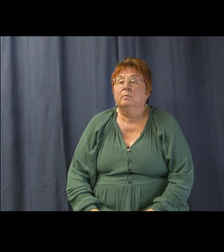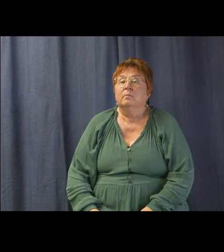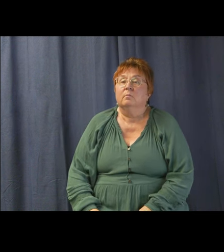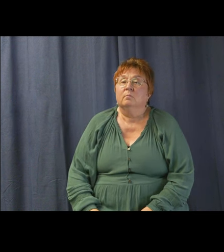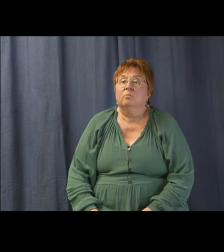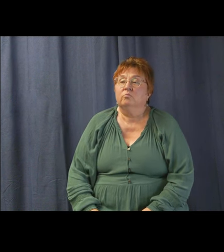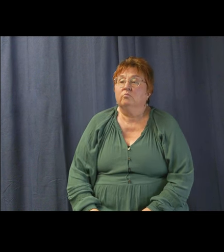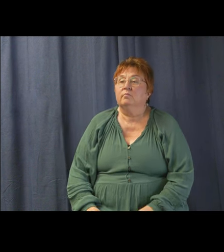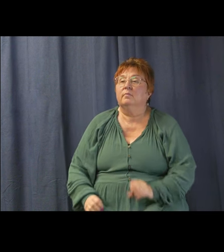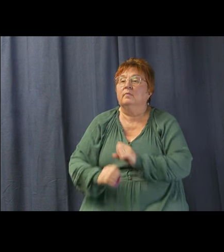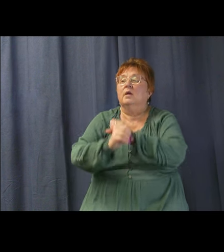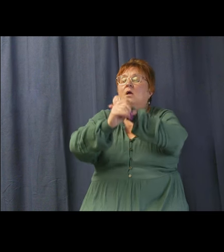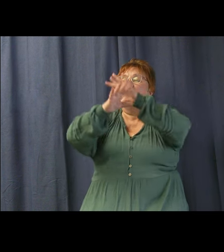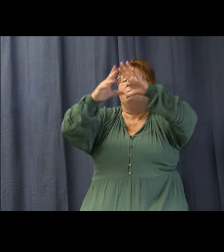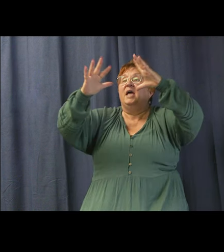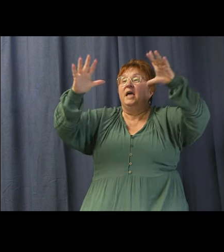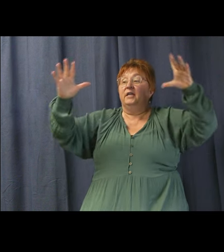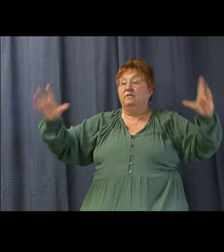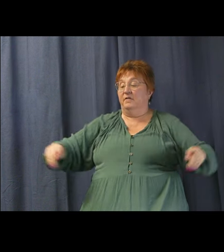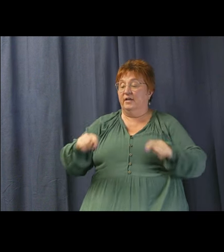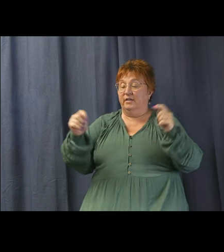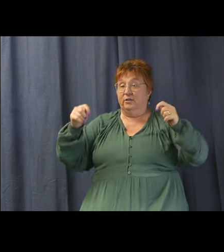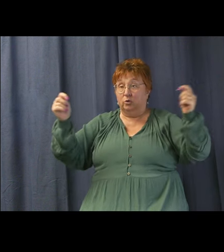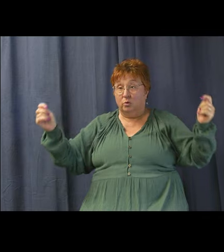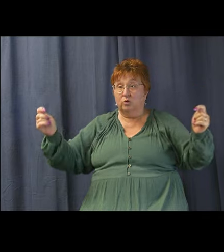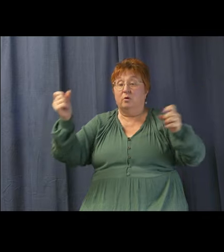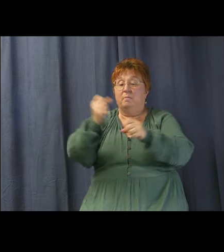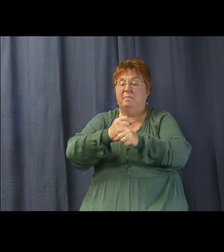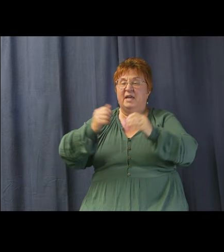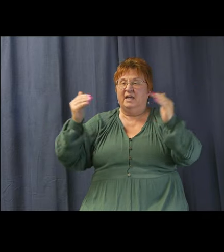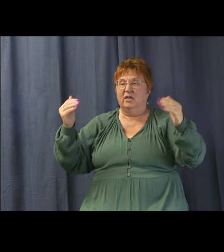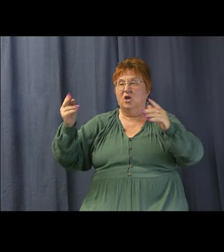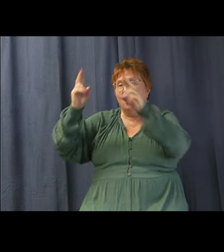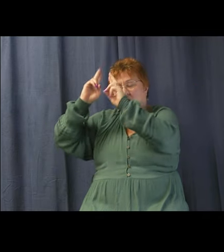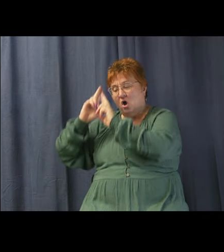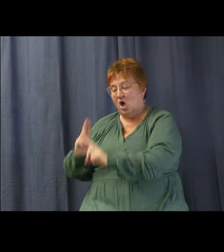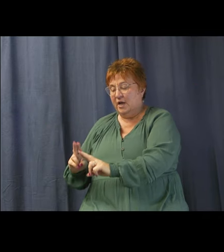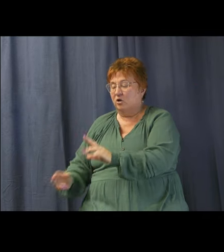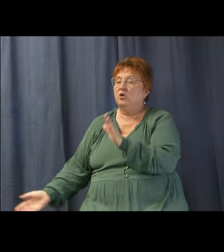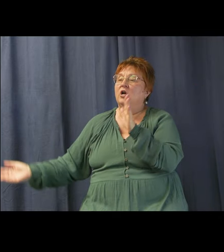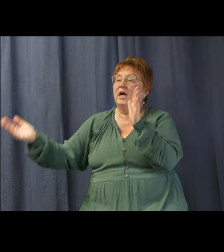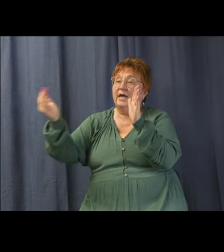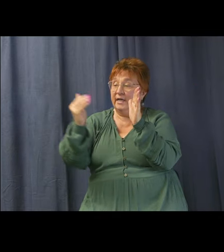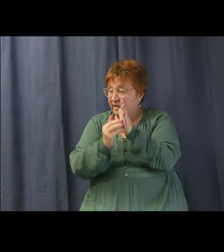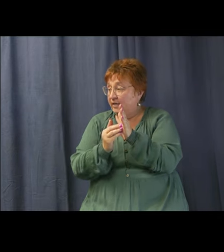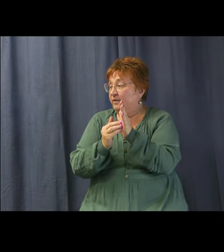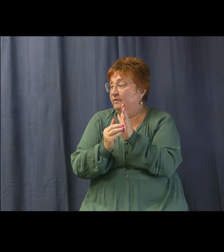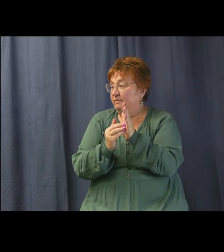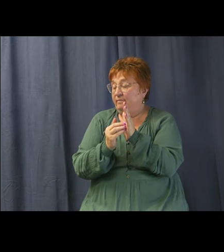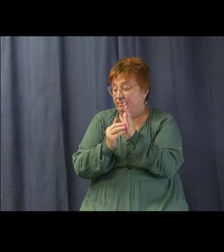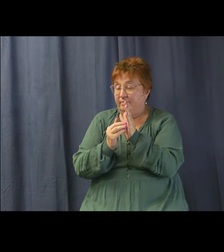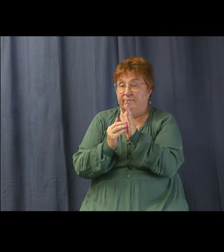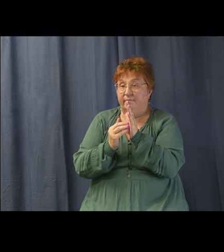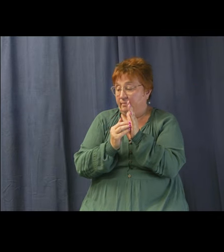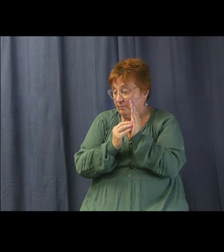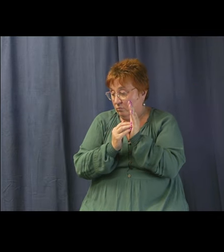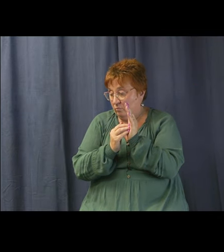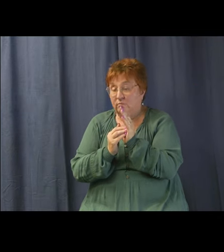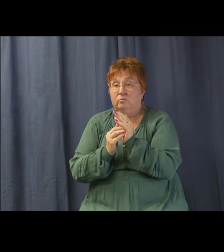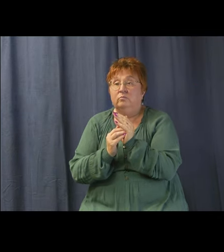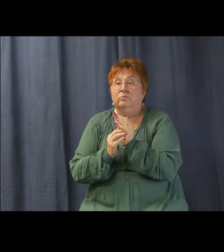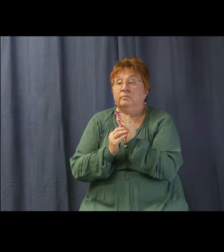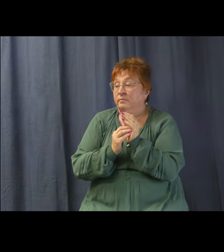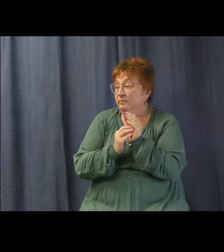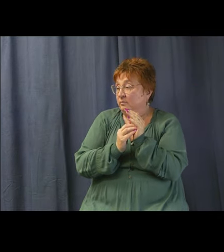is to magnify the Torah and make it honorable once again. Like it